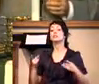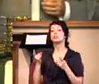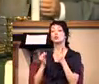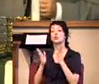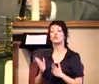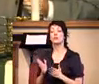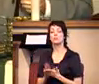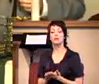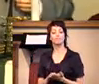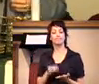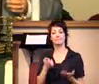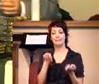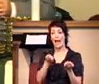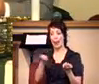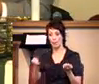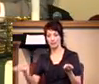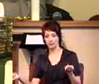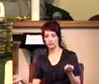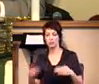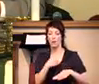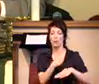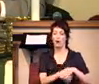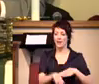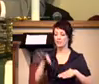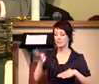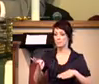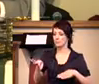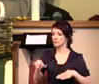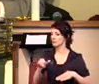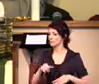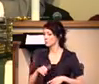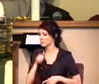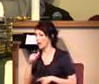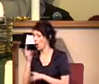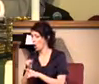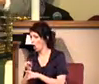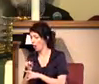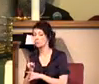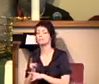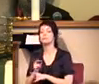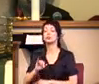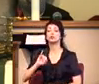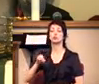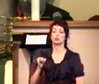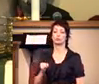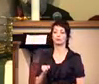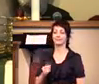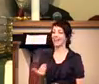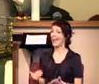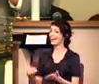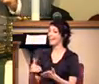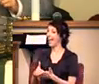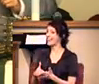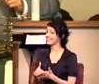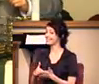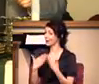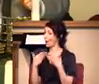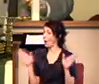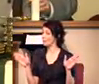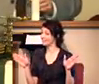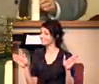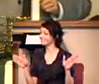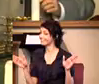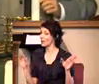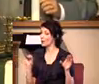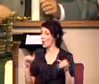the elements, take the bread, dip it in non-alcoholic grape juice, again, no barriers, and will place